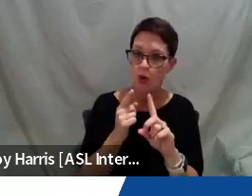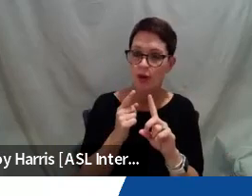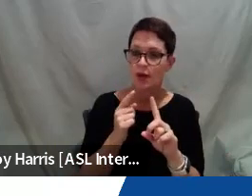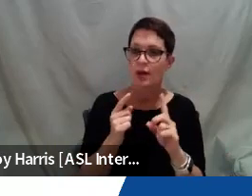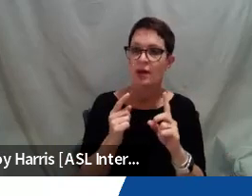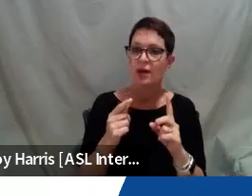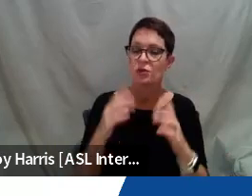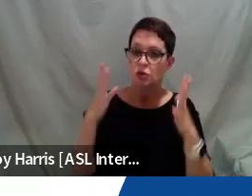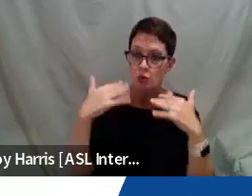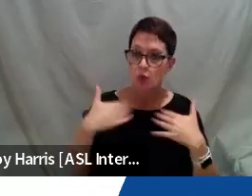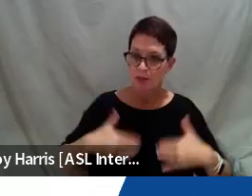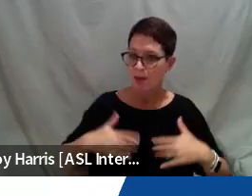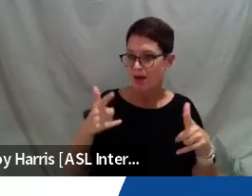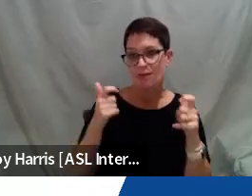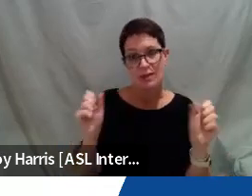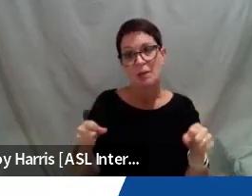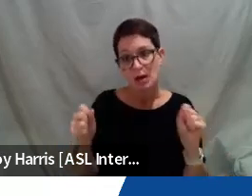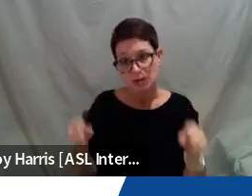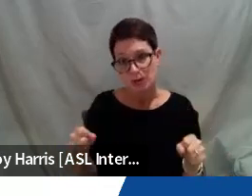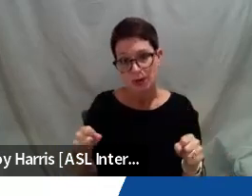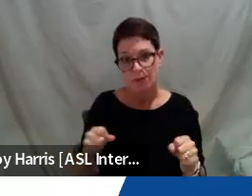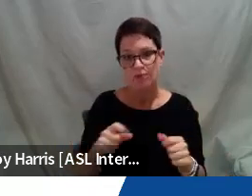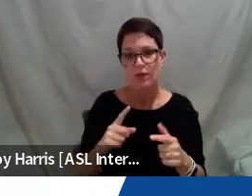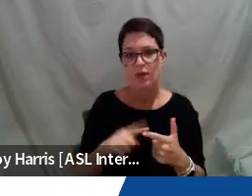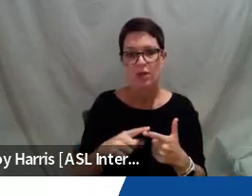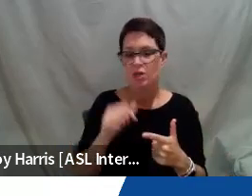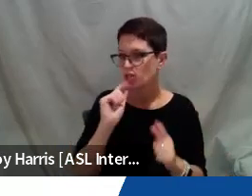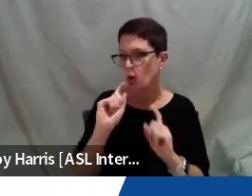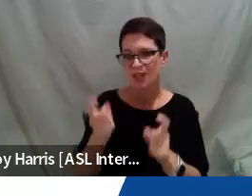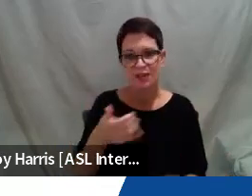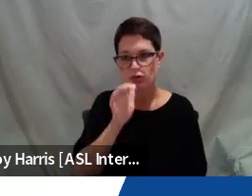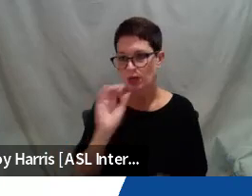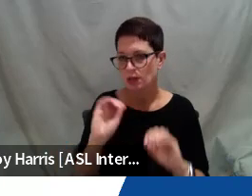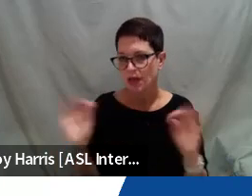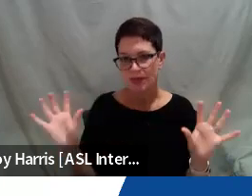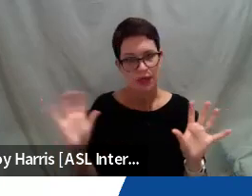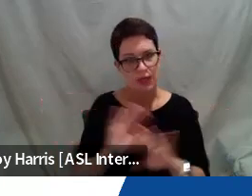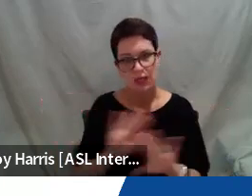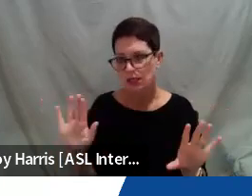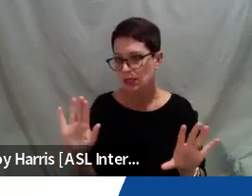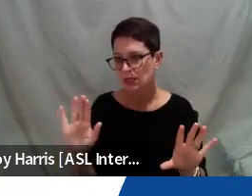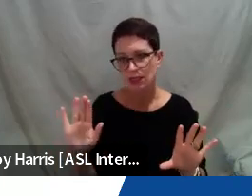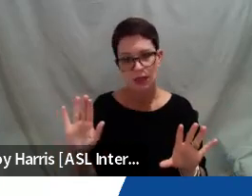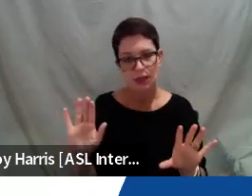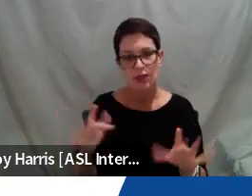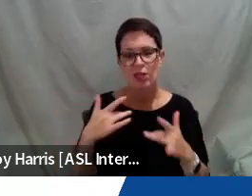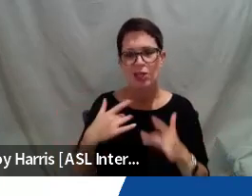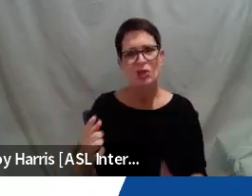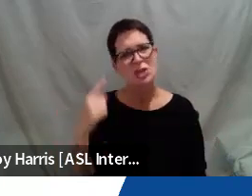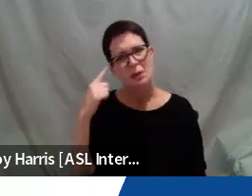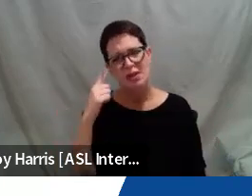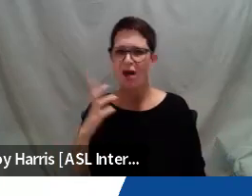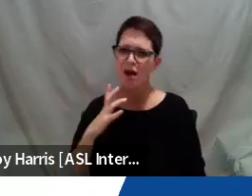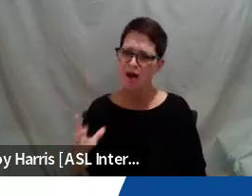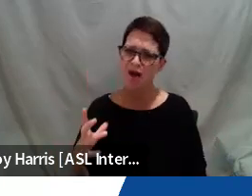fast as you can. And then lastly, don't give the person anything to drink. Usually we do think that